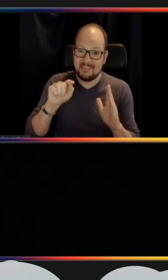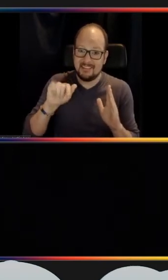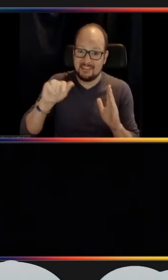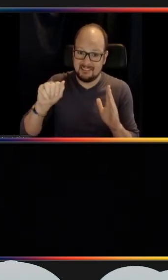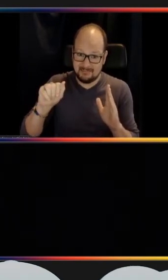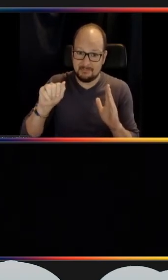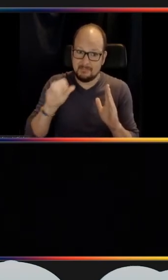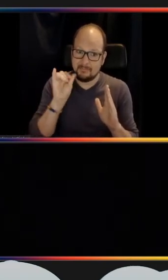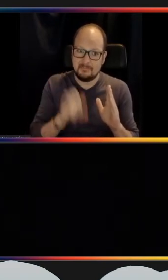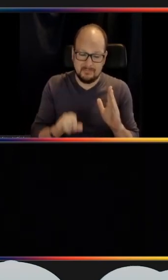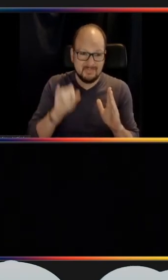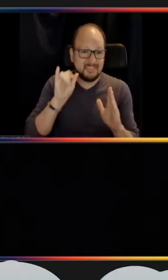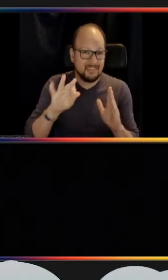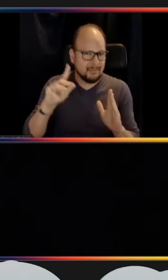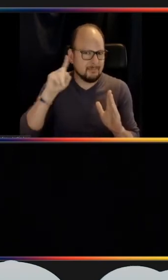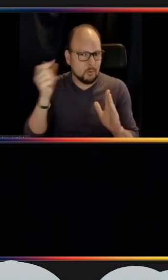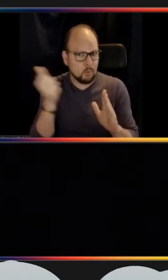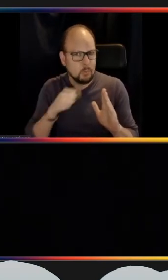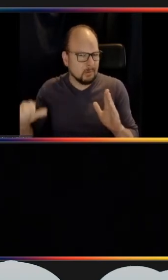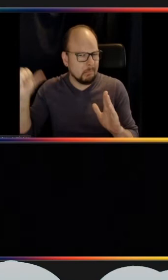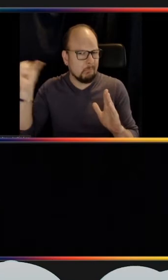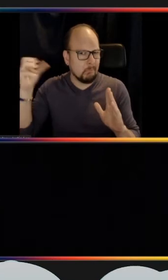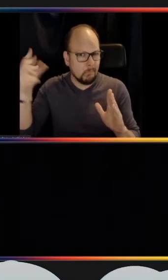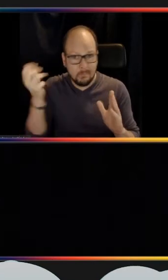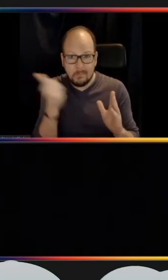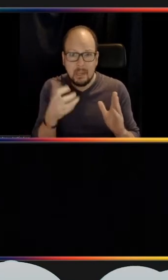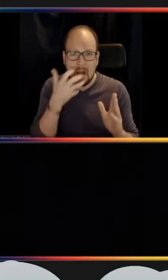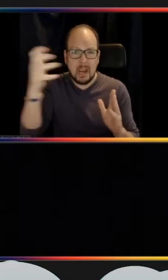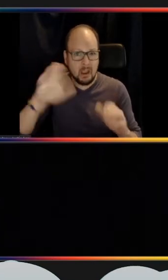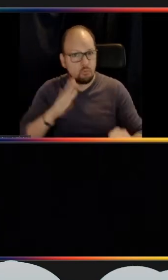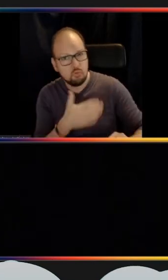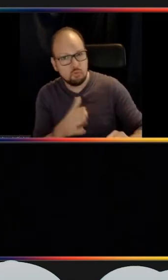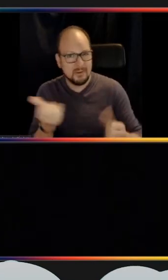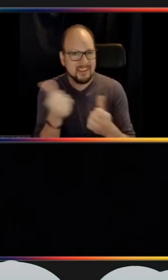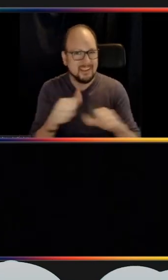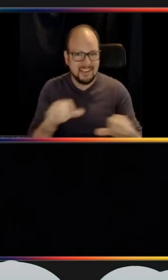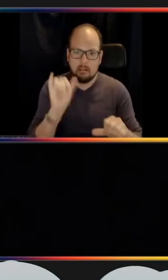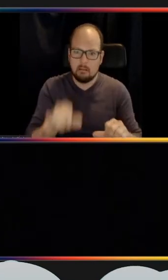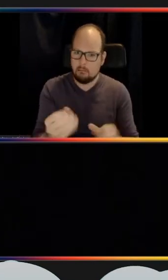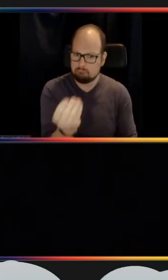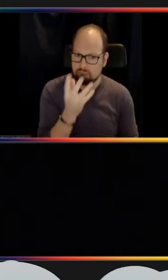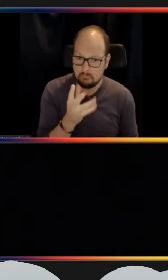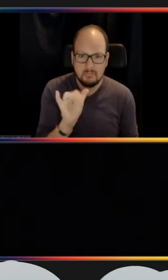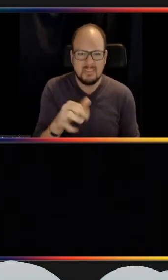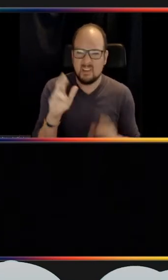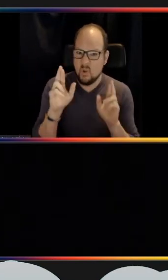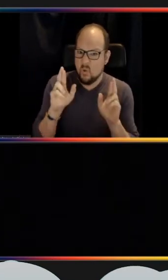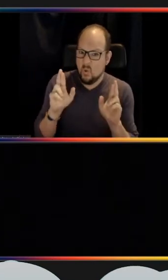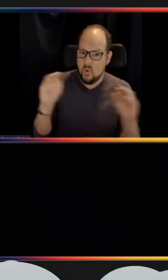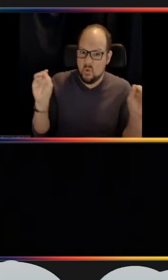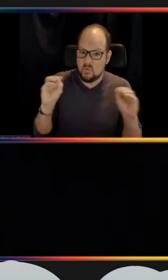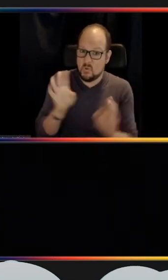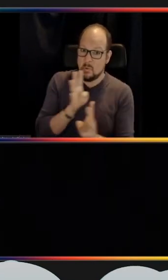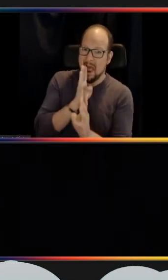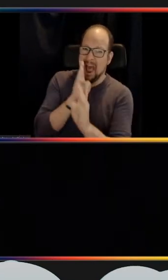get some gritos or anything in there in the background. Like, I know, yeah, you're like, I hope they don't say anything loud.